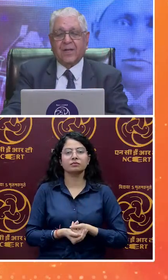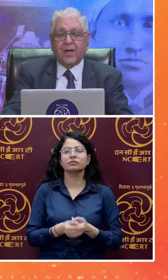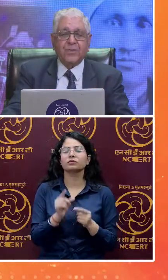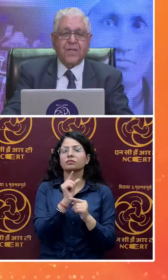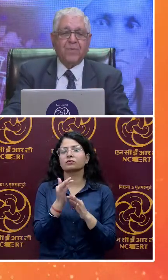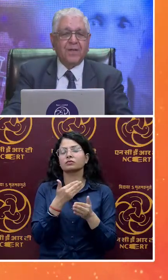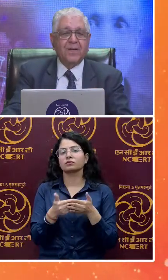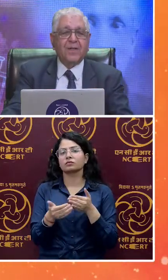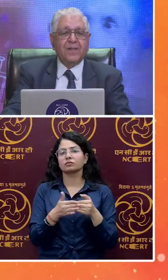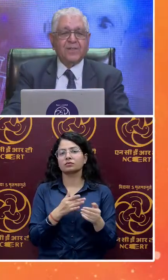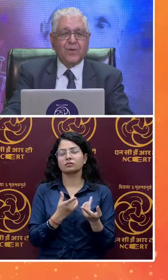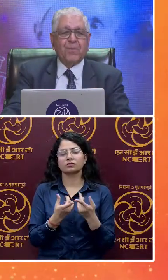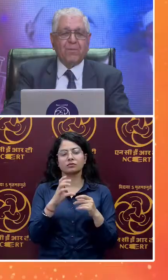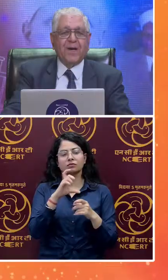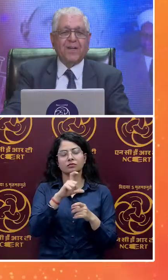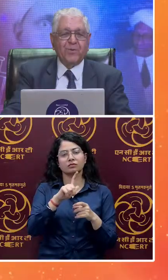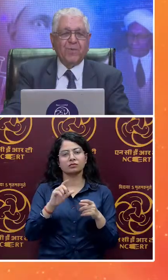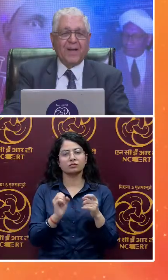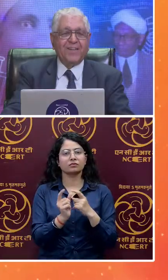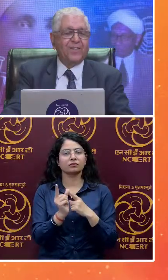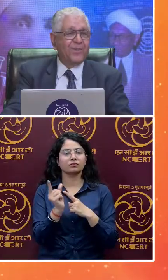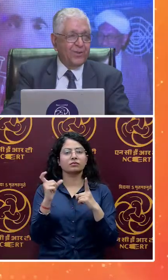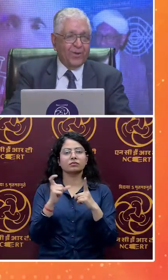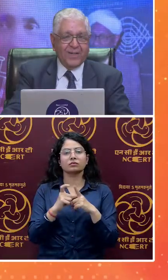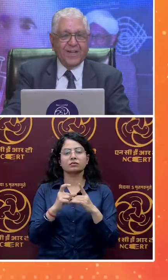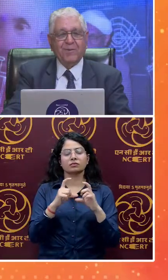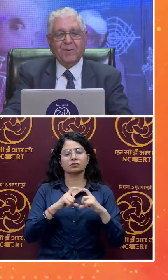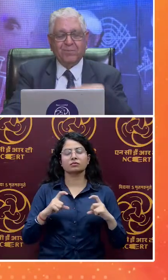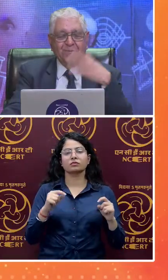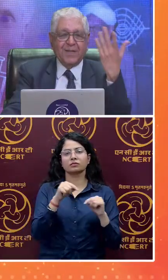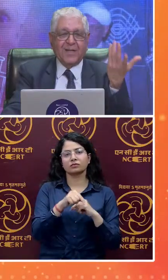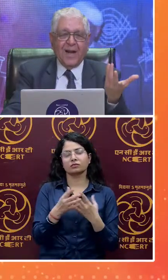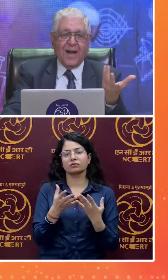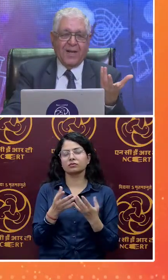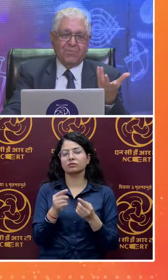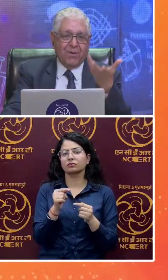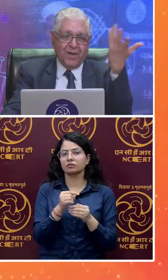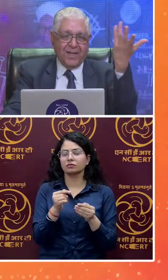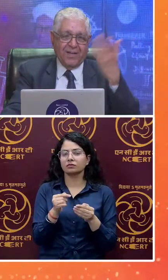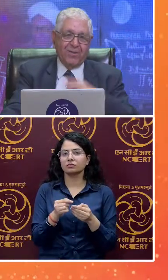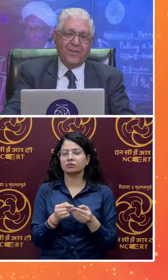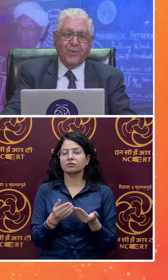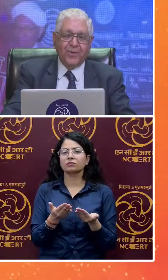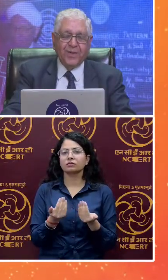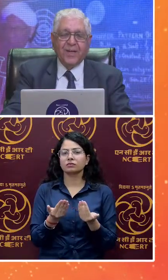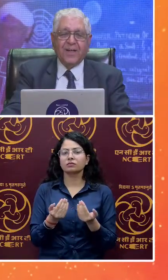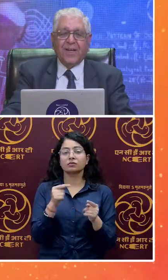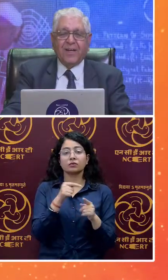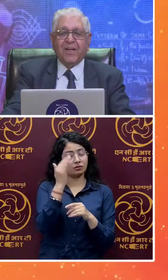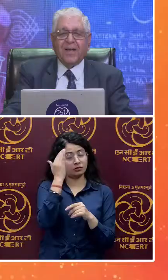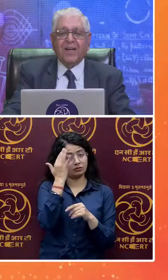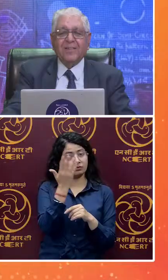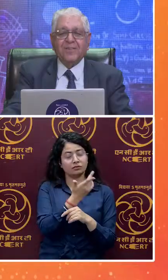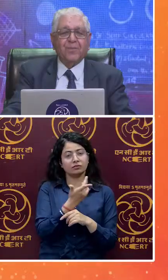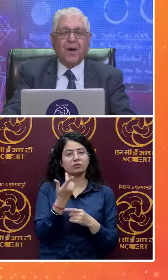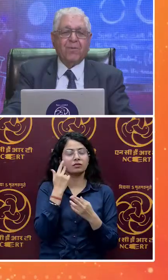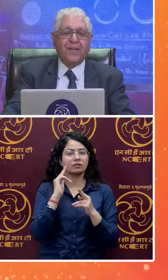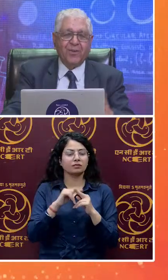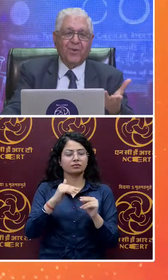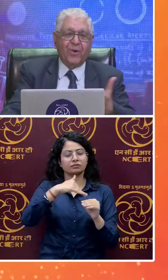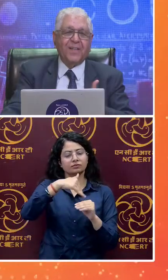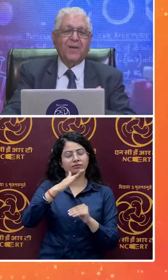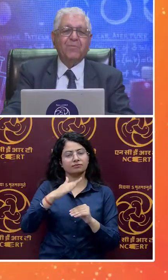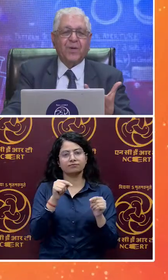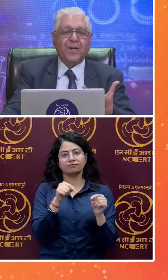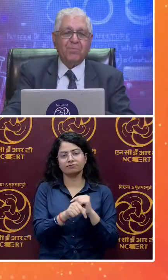using a cloud chamber. So, Bhabha knew Blackett already, and Bhabha anyway knew A.V. Hill. So, Bhabha